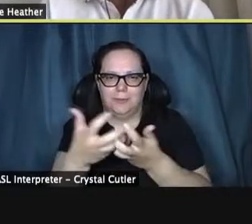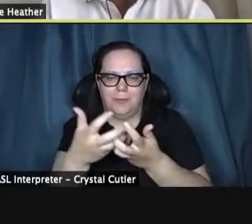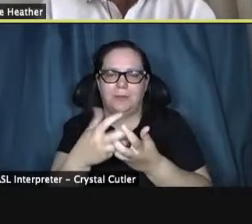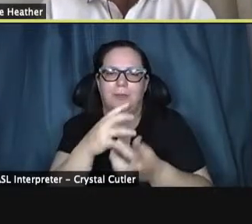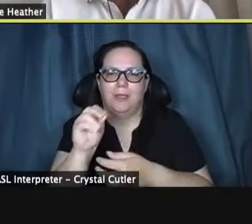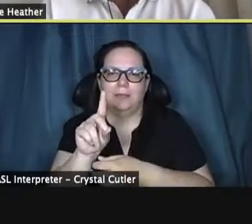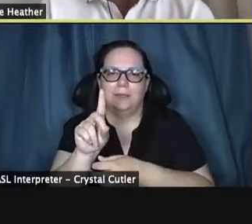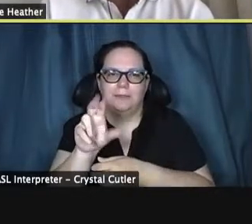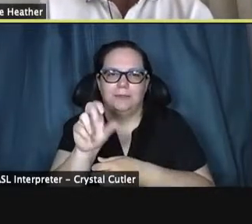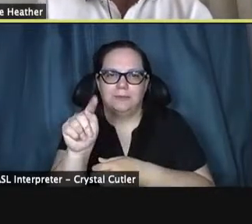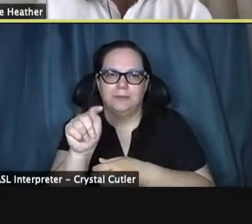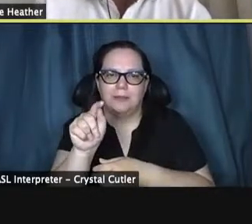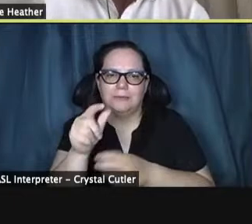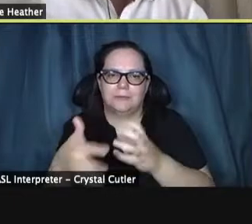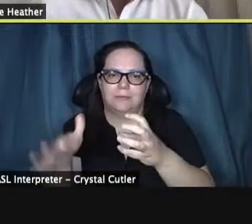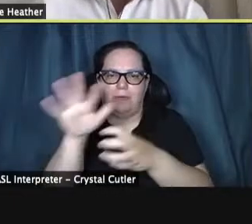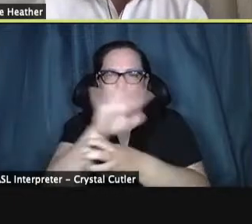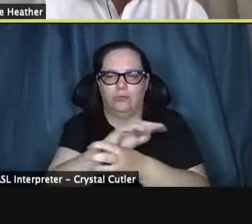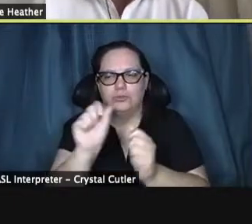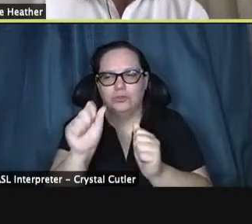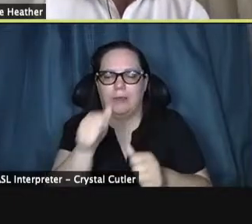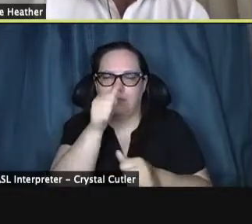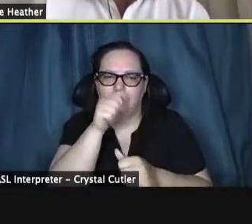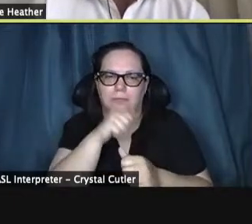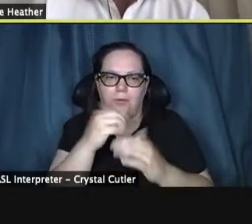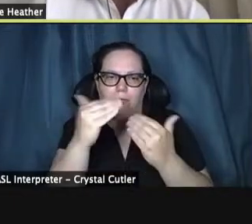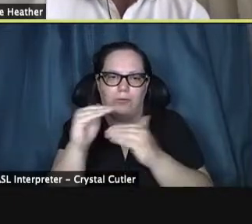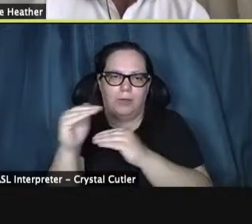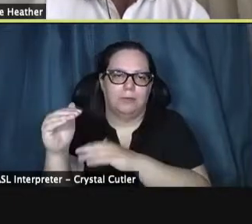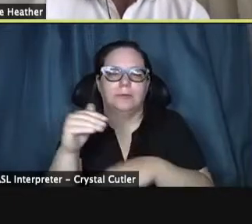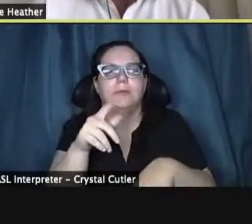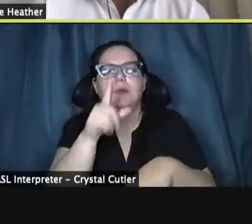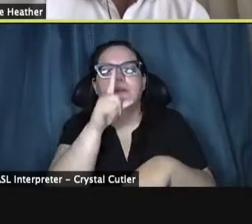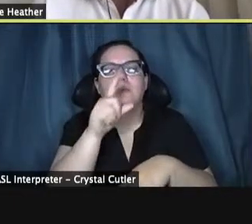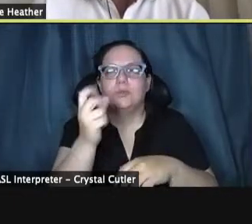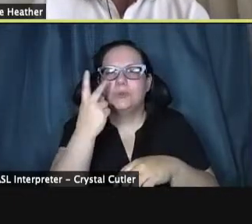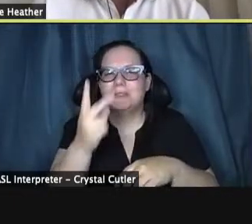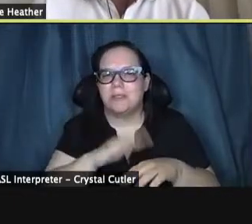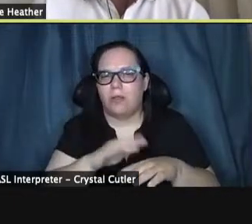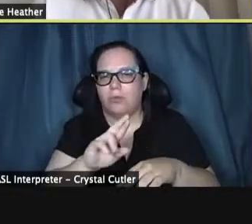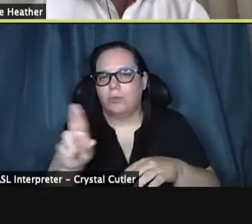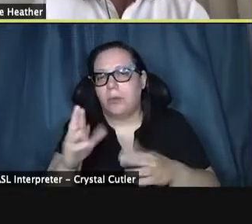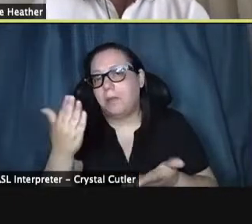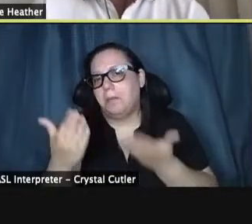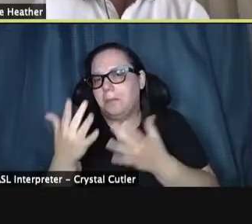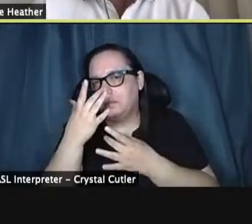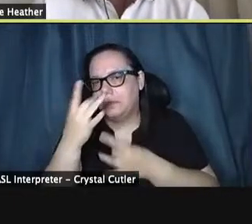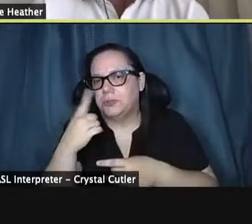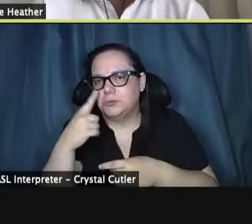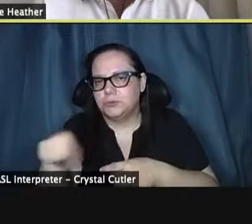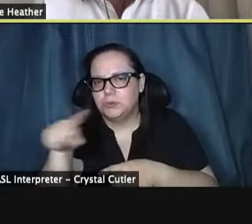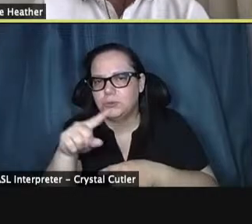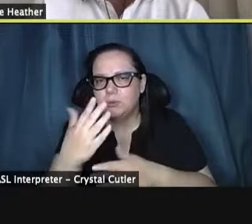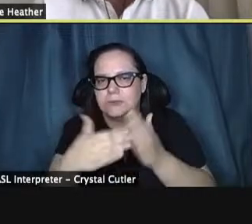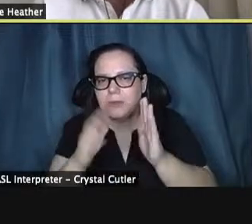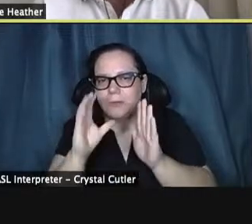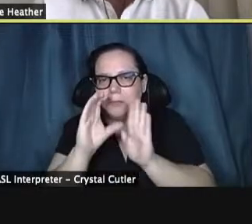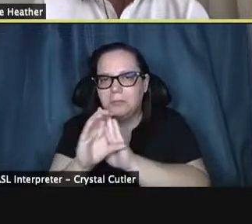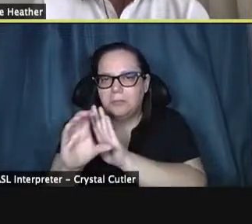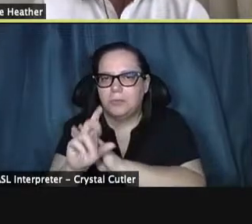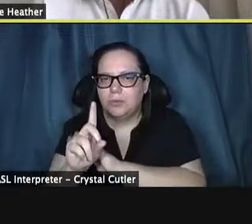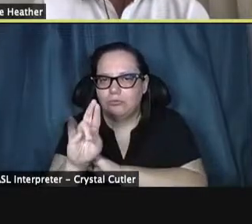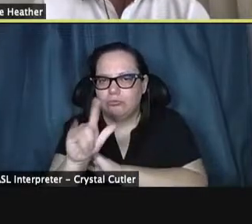we will be able to tolerate. You can see over on the right-hand side, which may be of interest here, some schematics of the drill